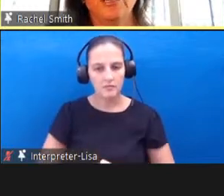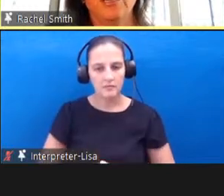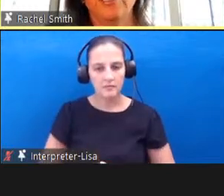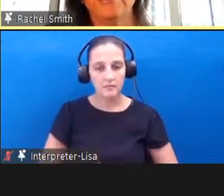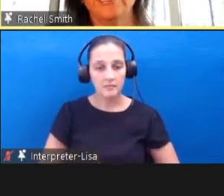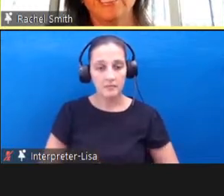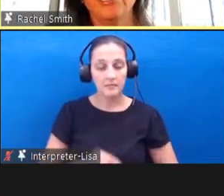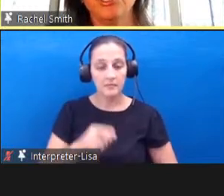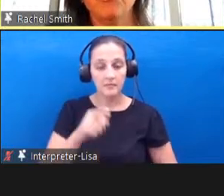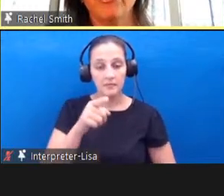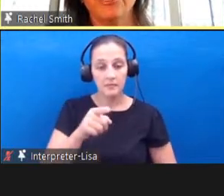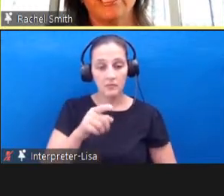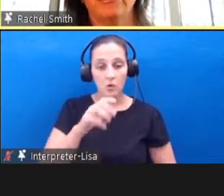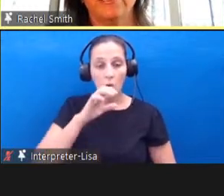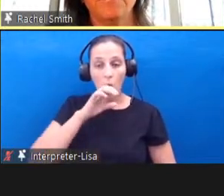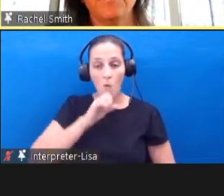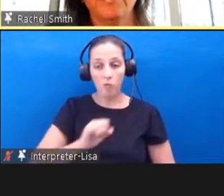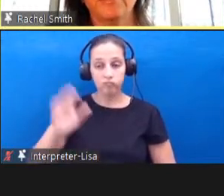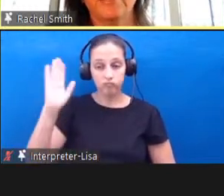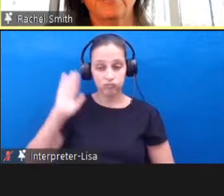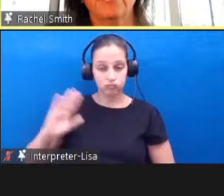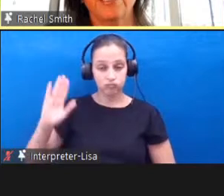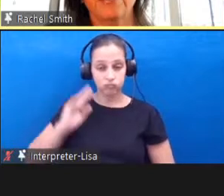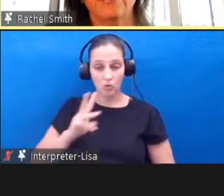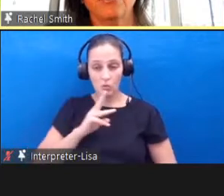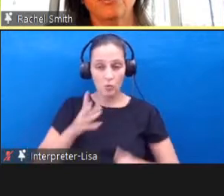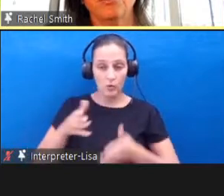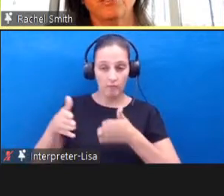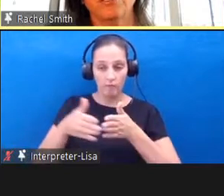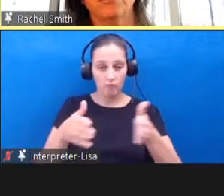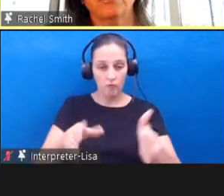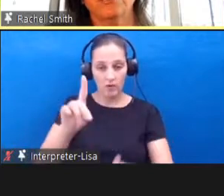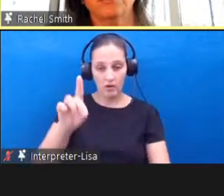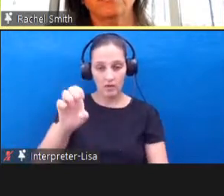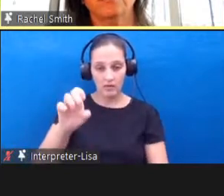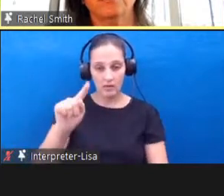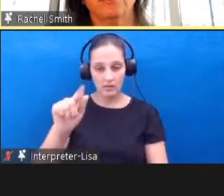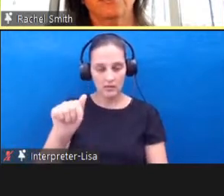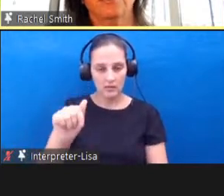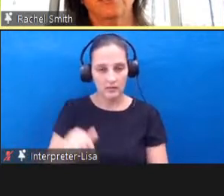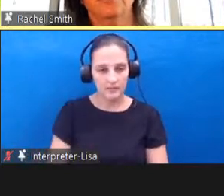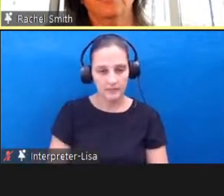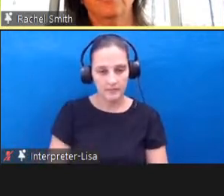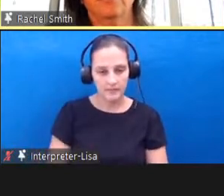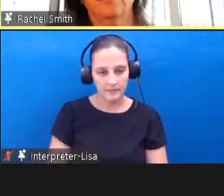old, it's an ancient river delta. And if I can get this to work, hold on.